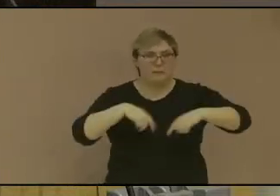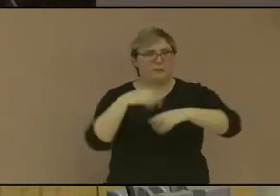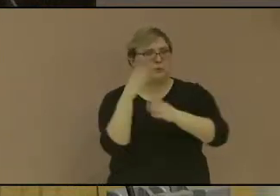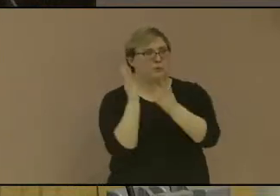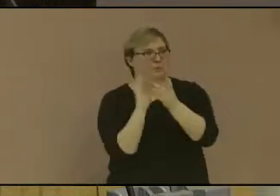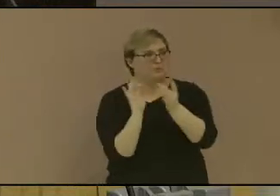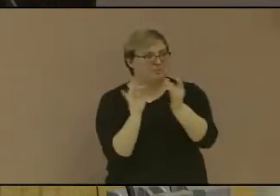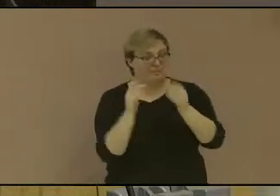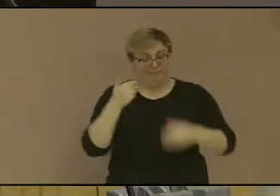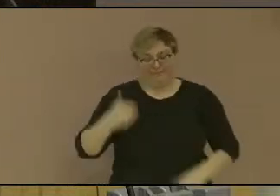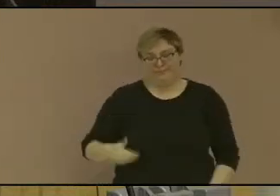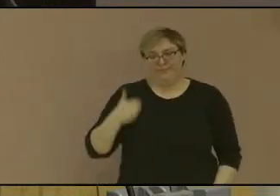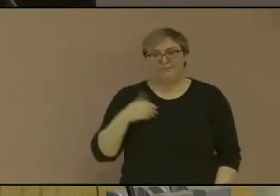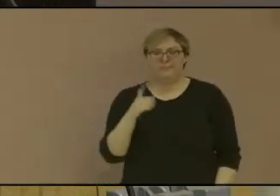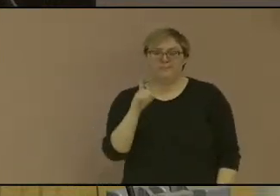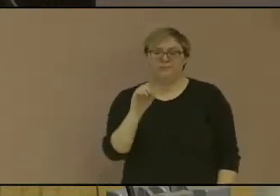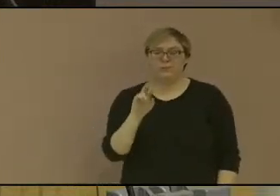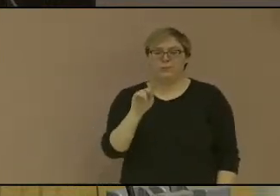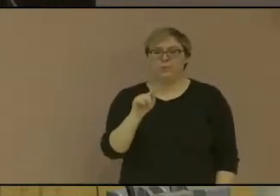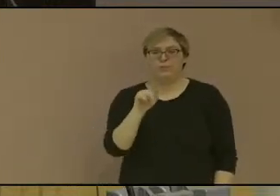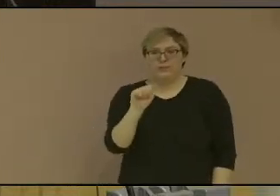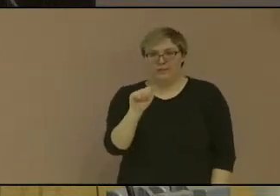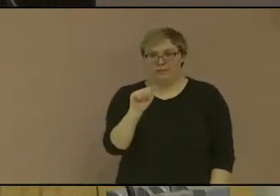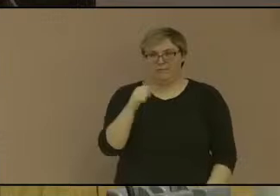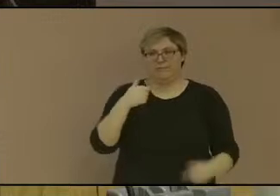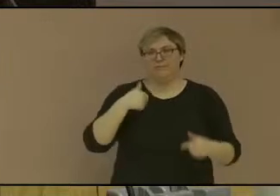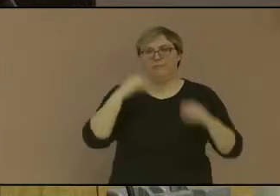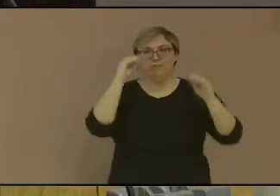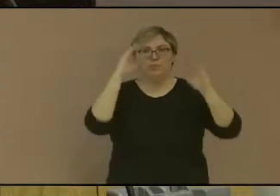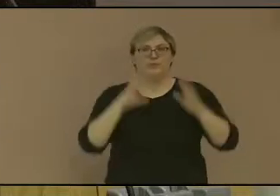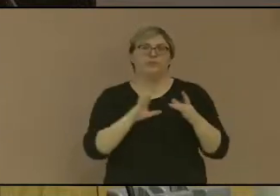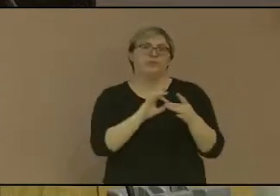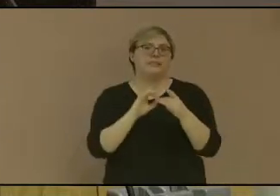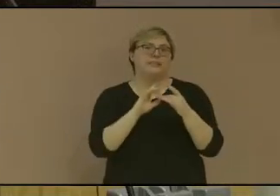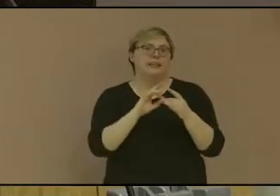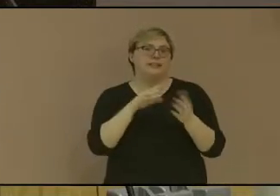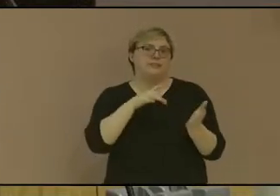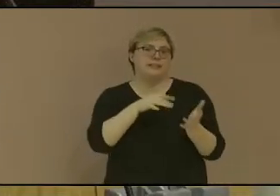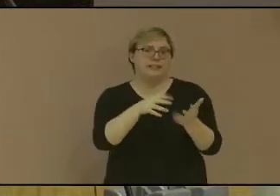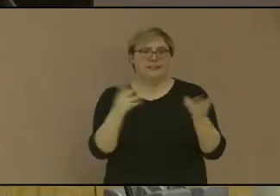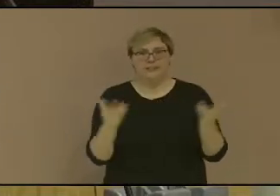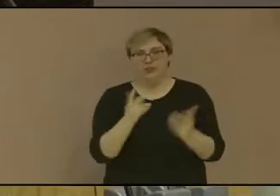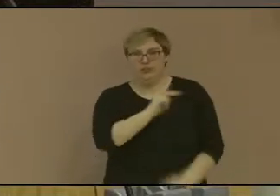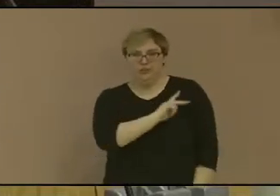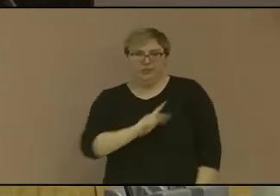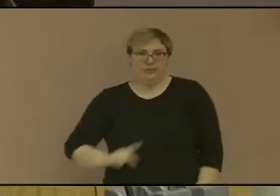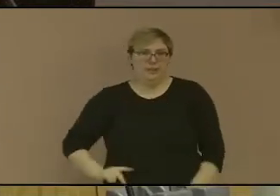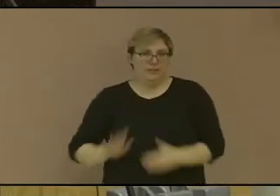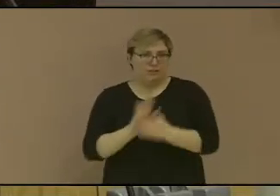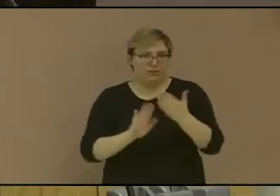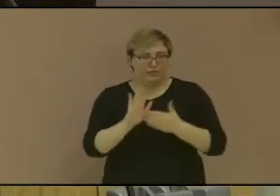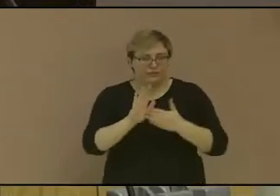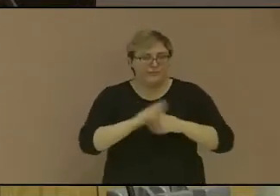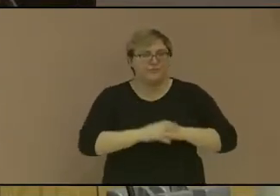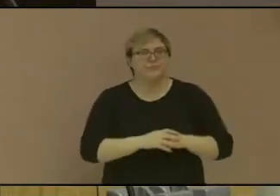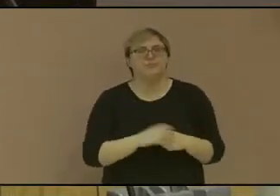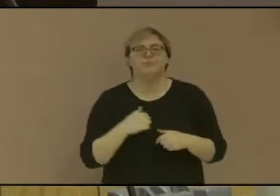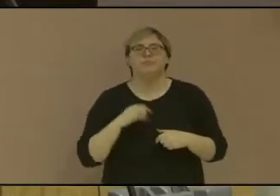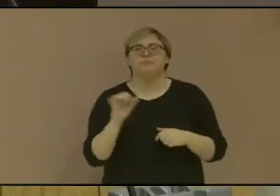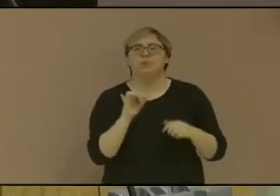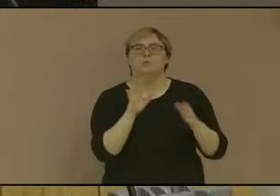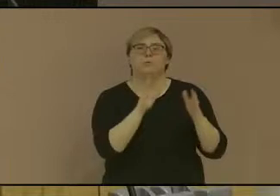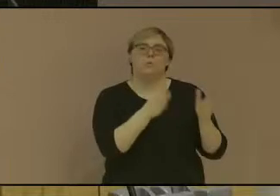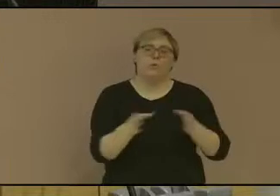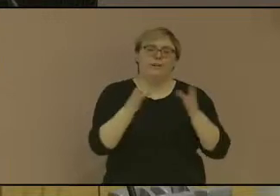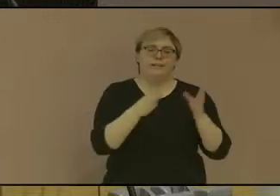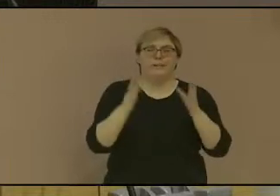is Dorota Glowacka. I'm a professor in contemporary studies here at King's. I'm also the organizer, coordinator of